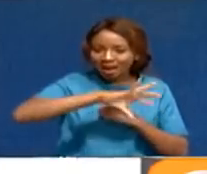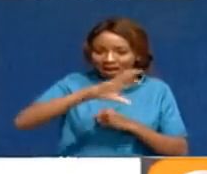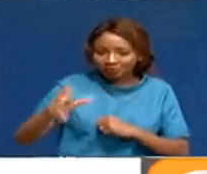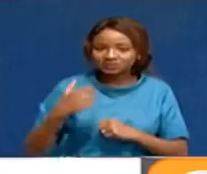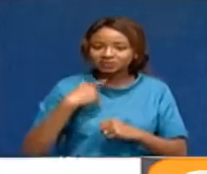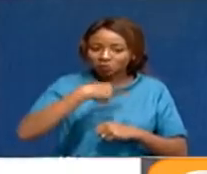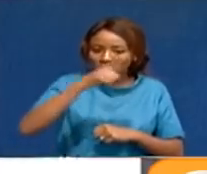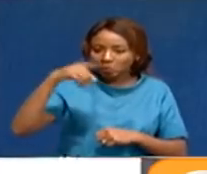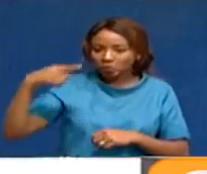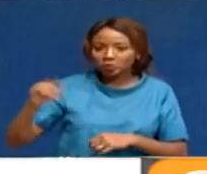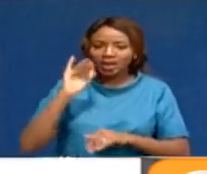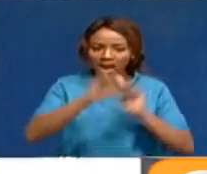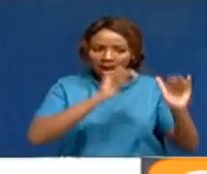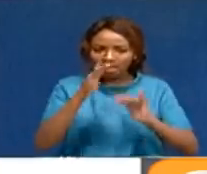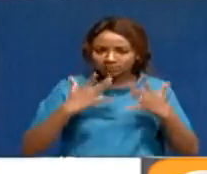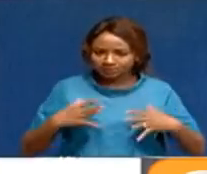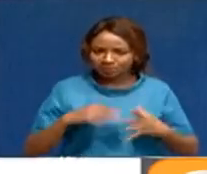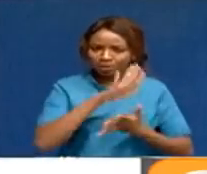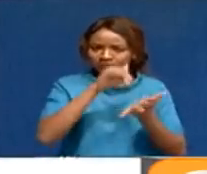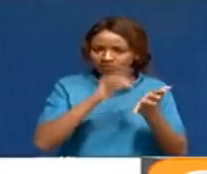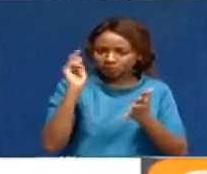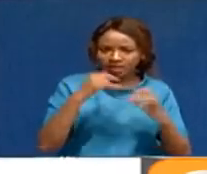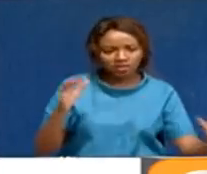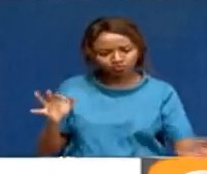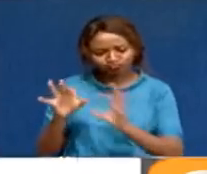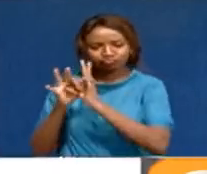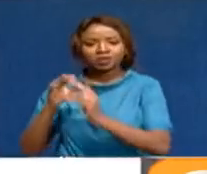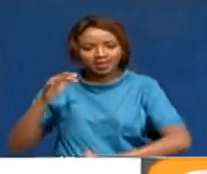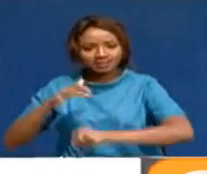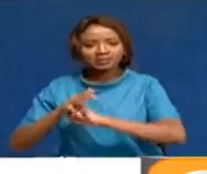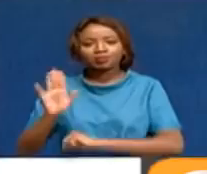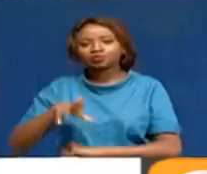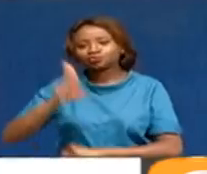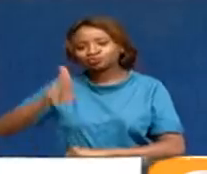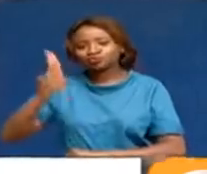Friday, have called on the region to unite behind President Uhuru Kenyatta.